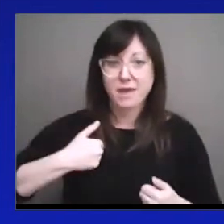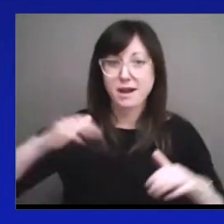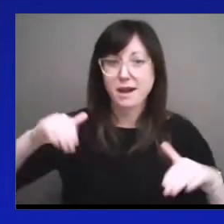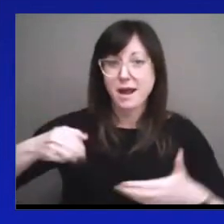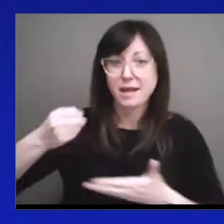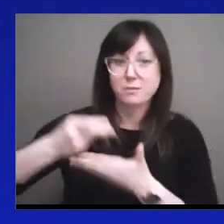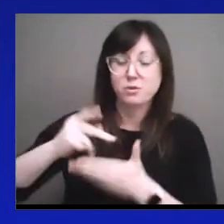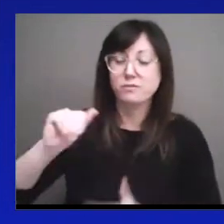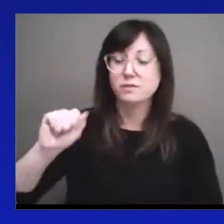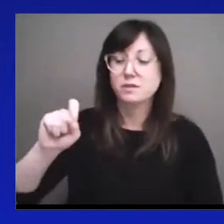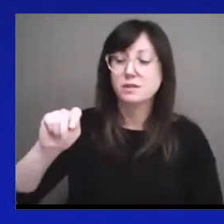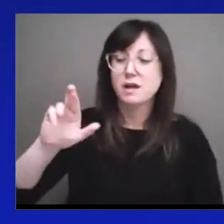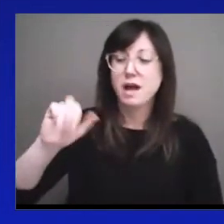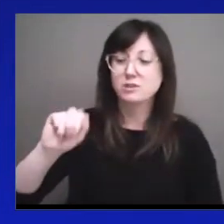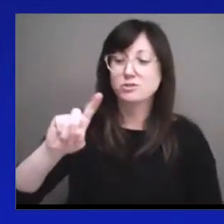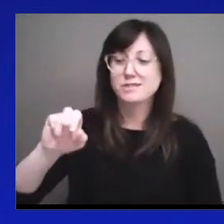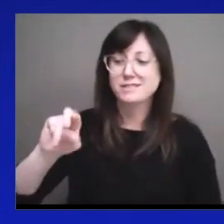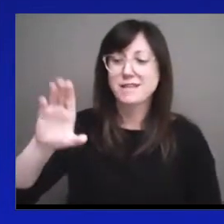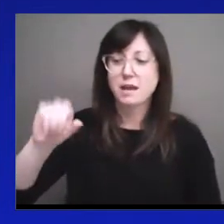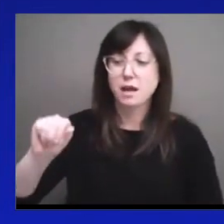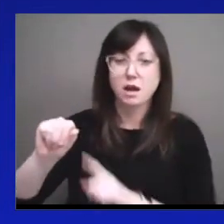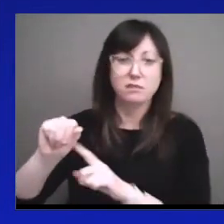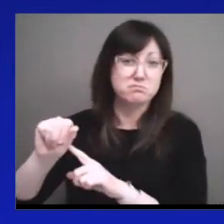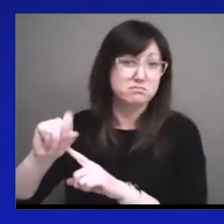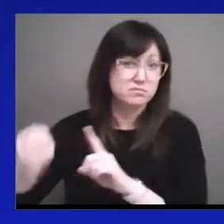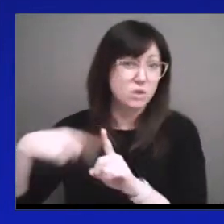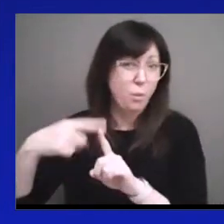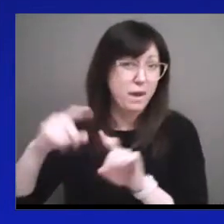AstraZeneca, and what timetable you might expect on that?